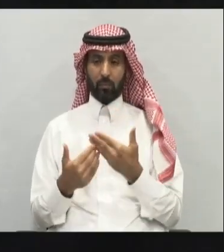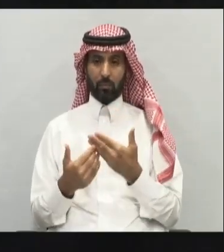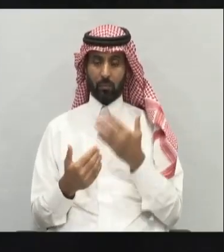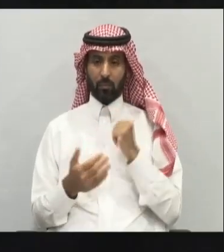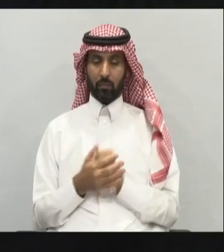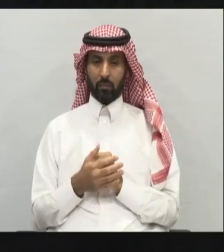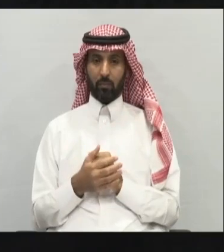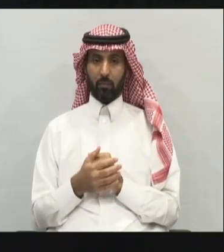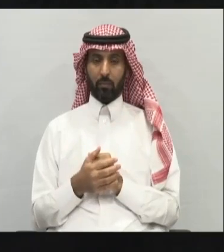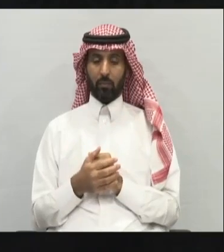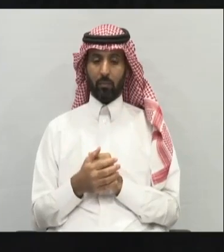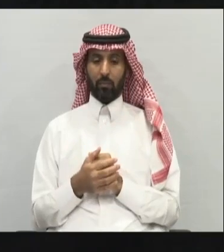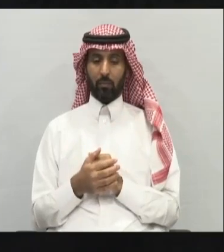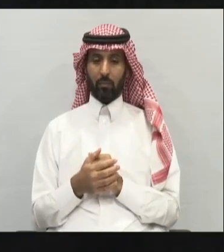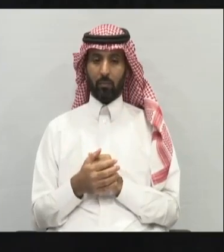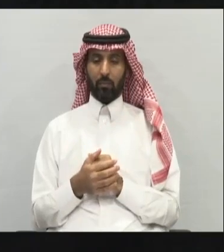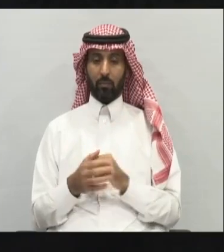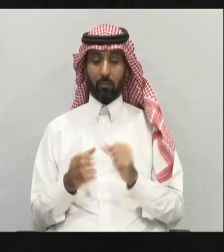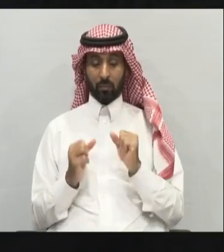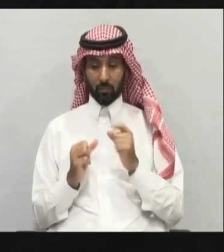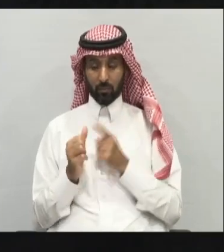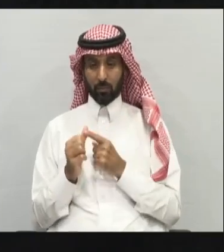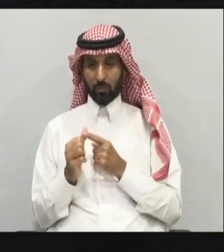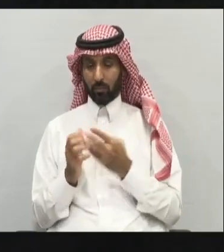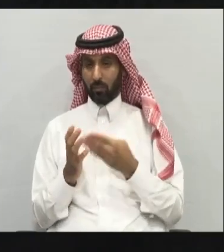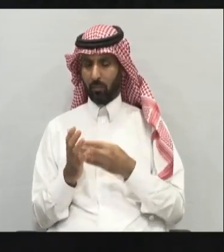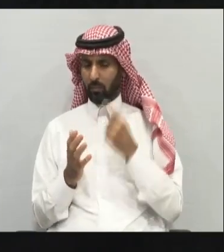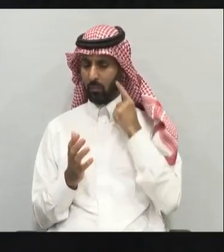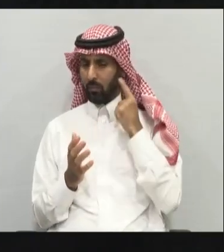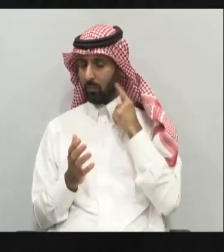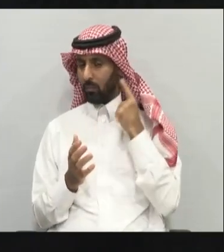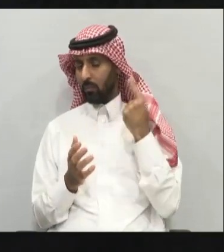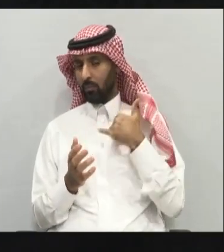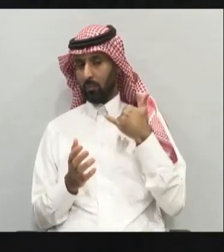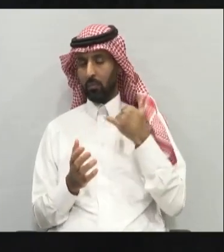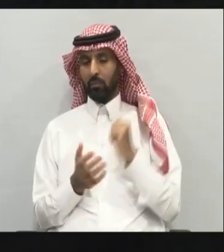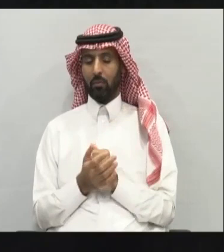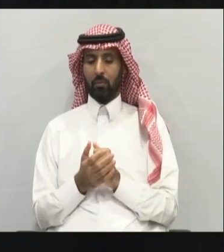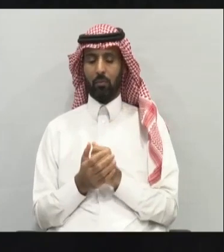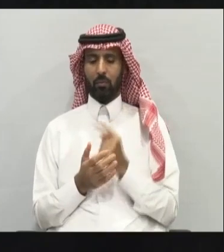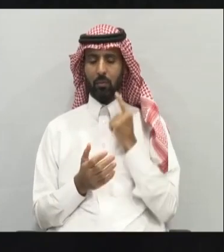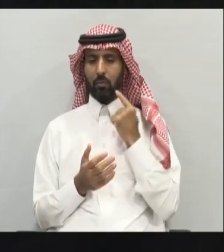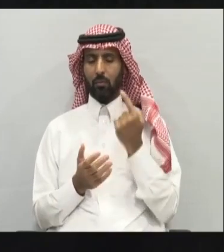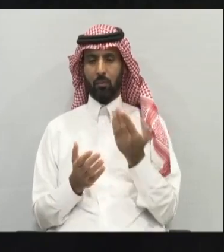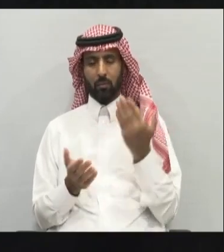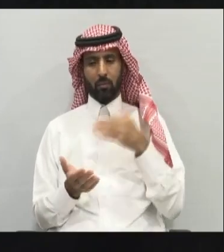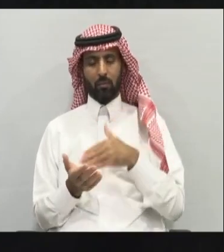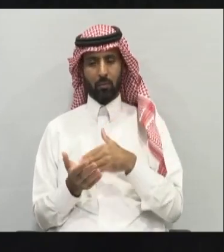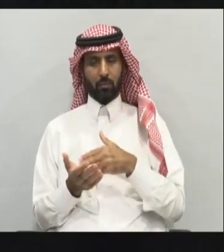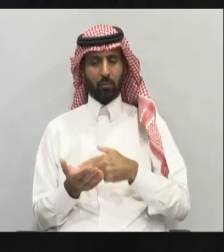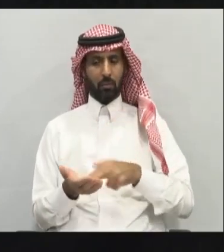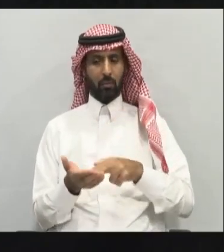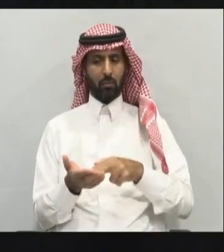three answering machines, three telephone answering machines, and replies. And what we need to do is